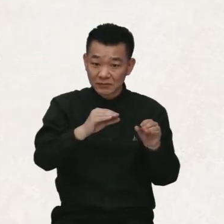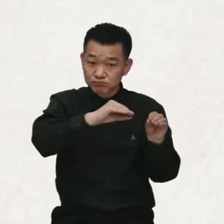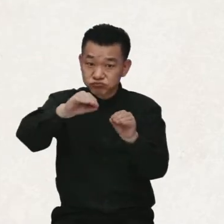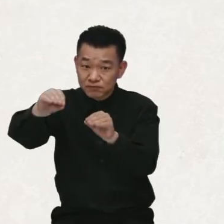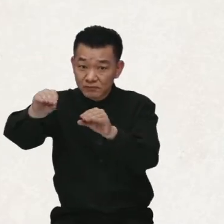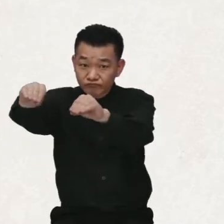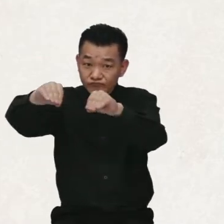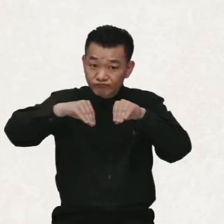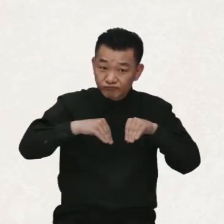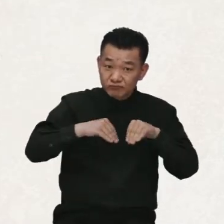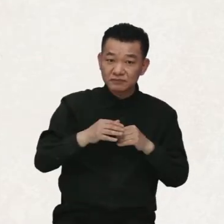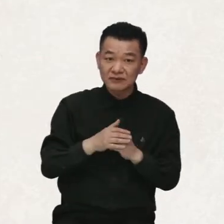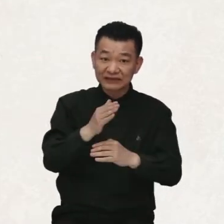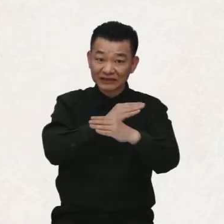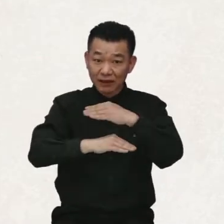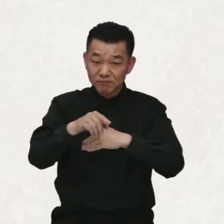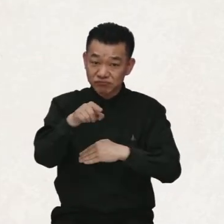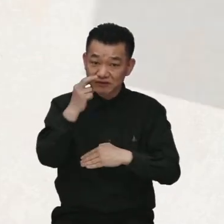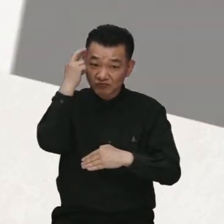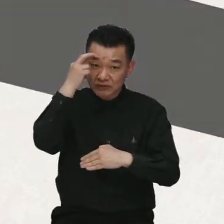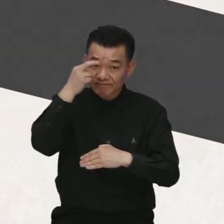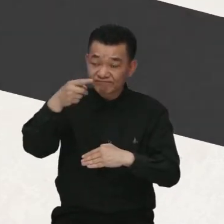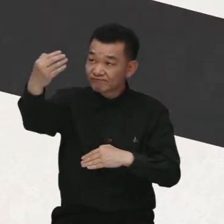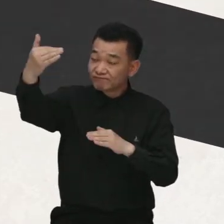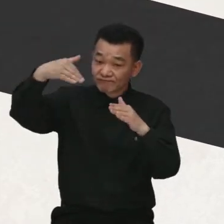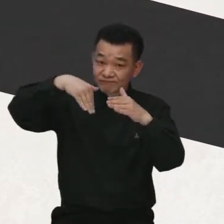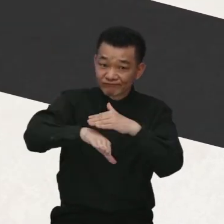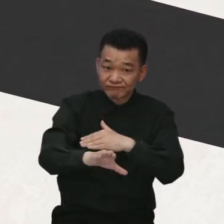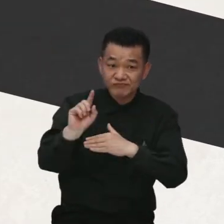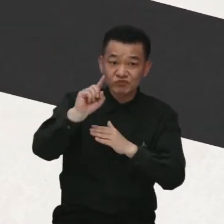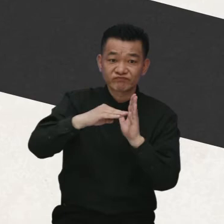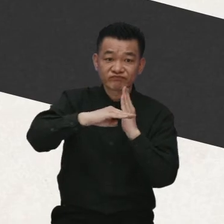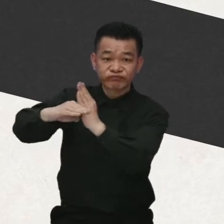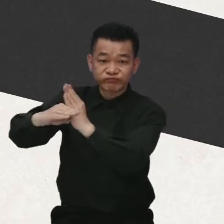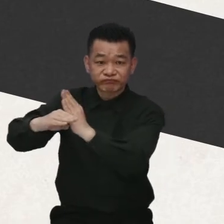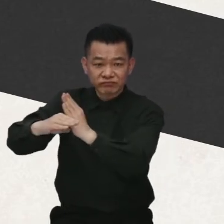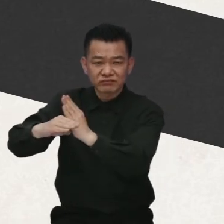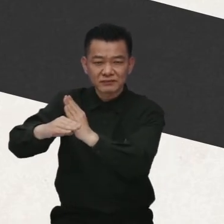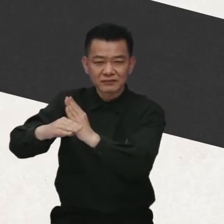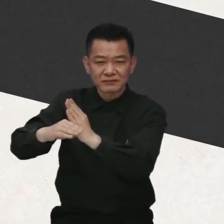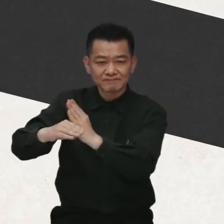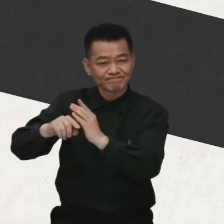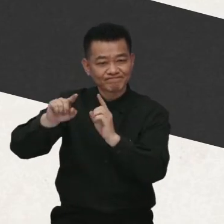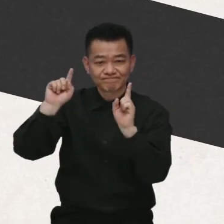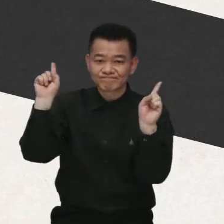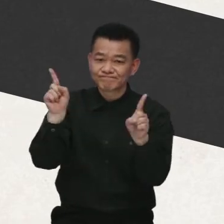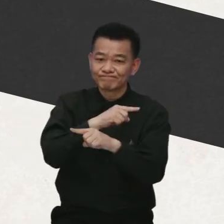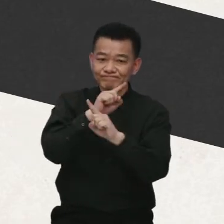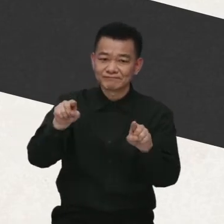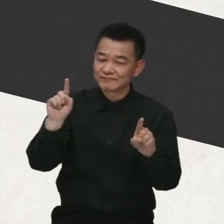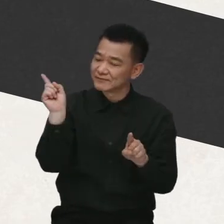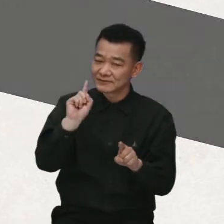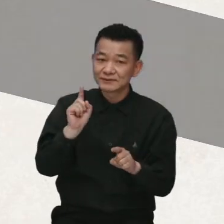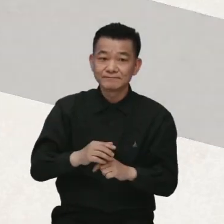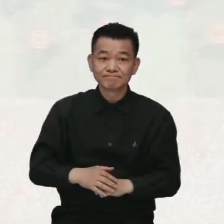Because this article stresses that states parties can't reject the movement or immigration due to disability,